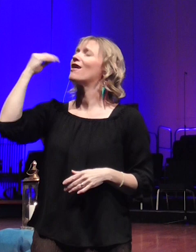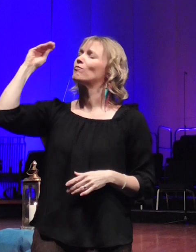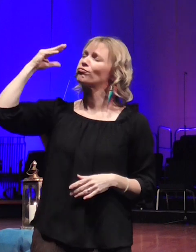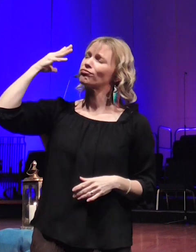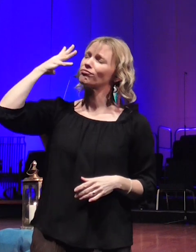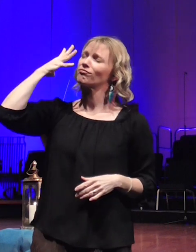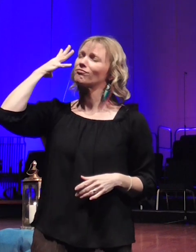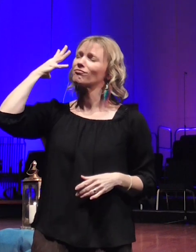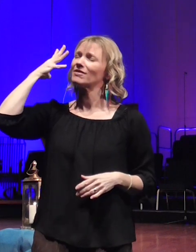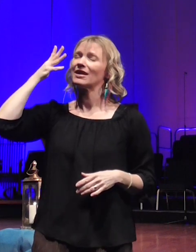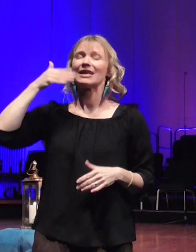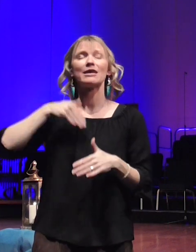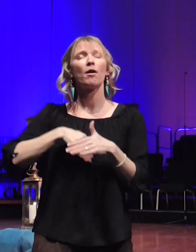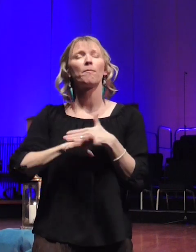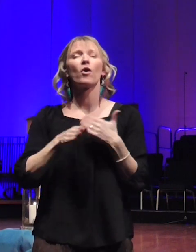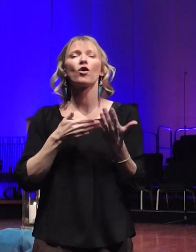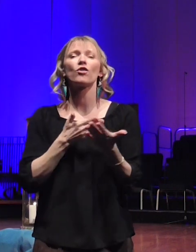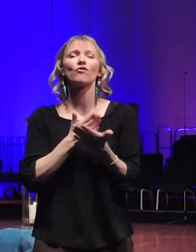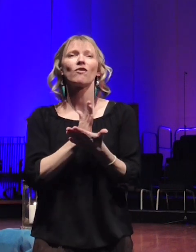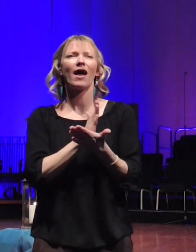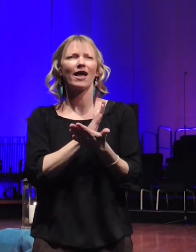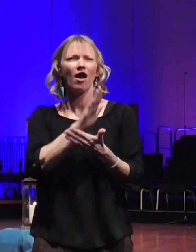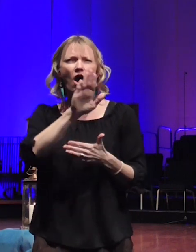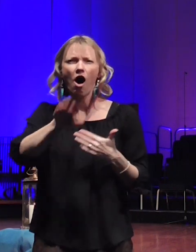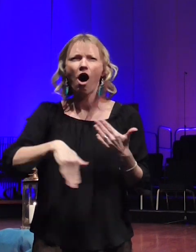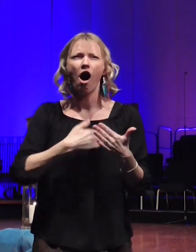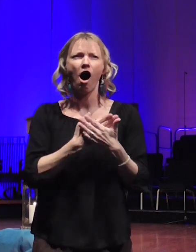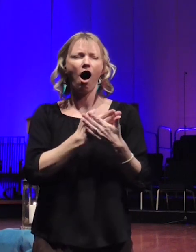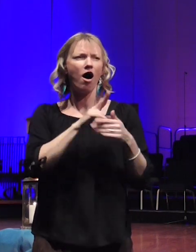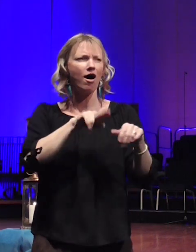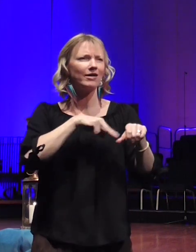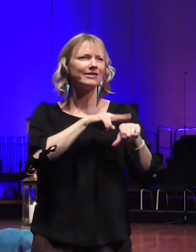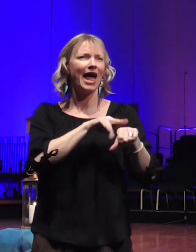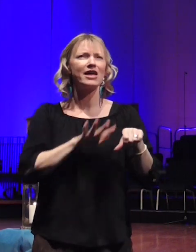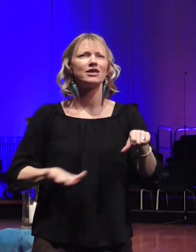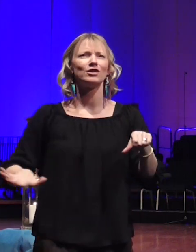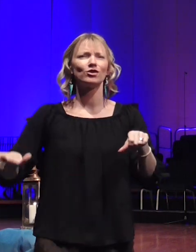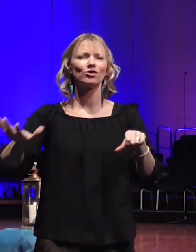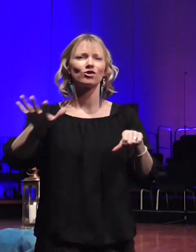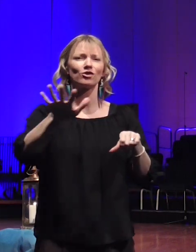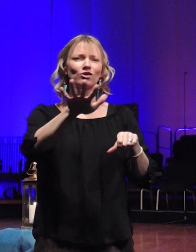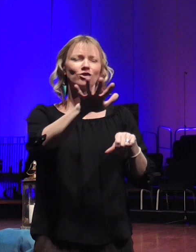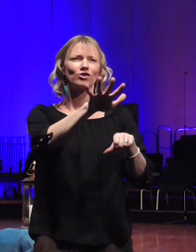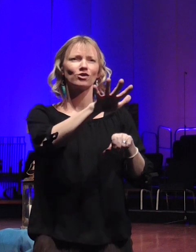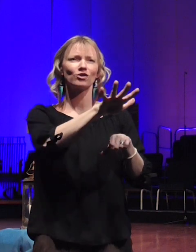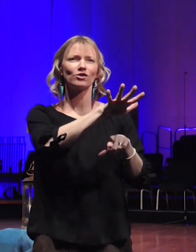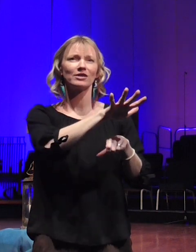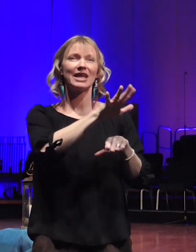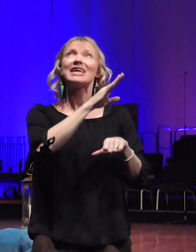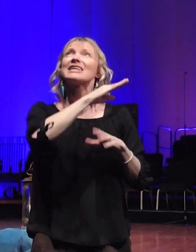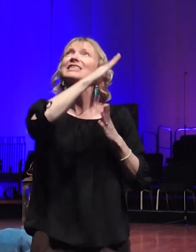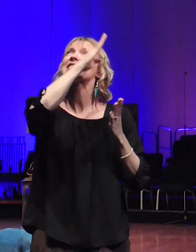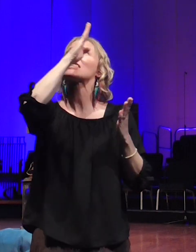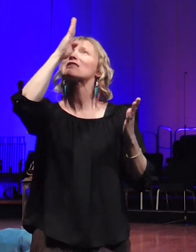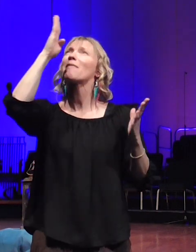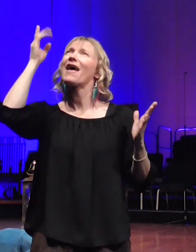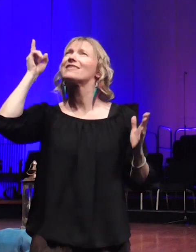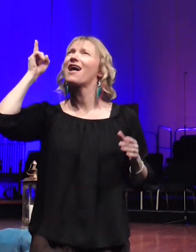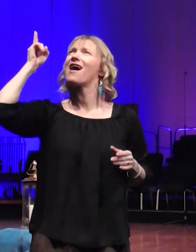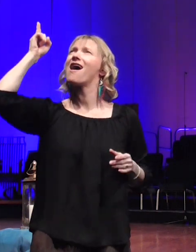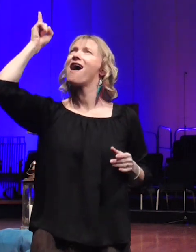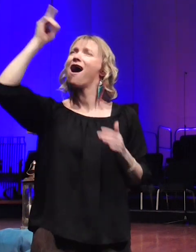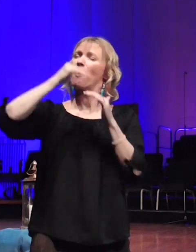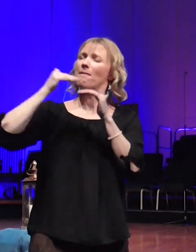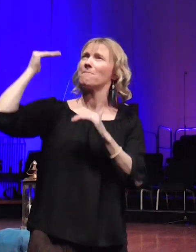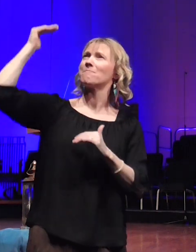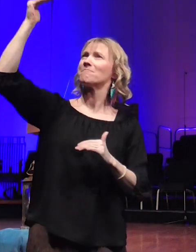the birthright of all nations. It's the boundlessness of space.